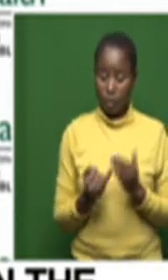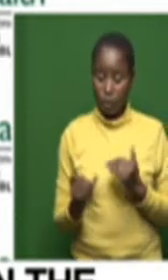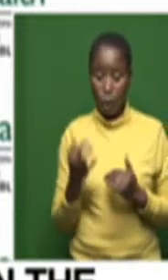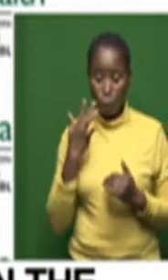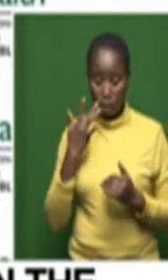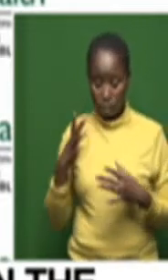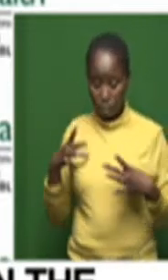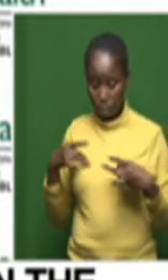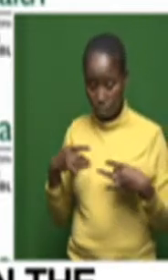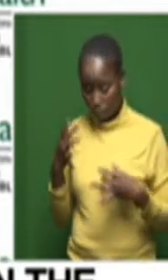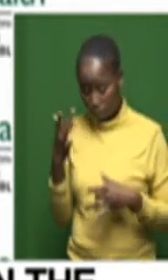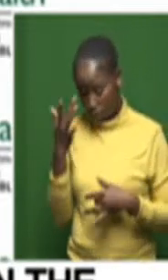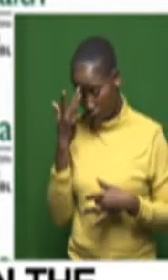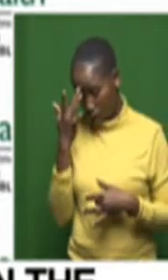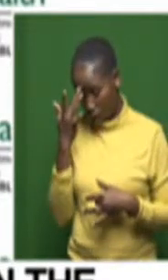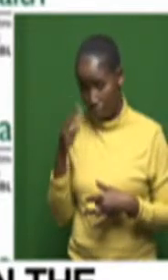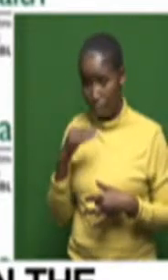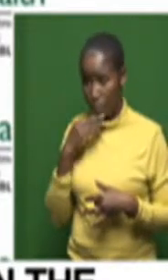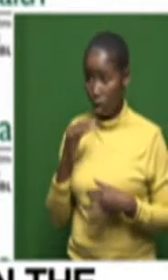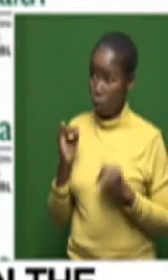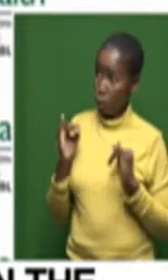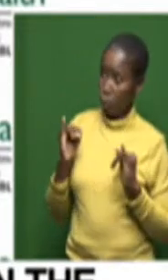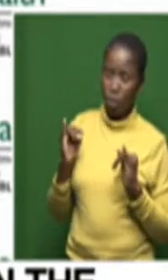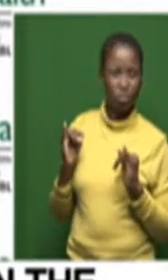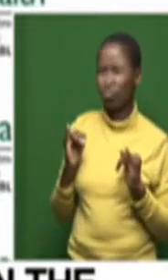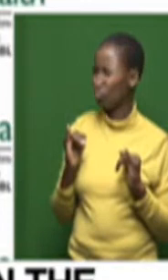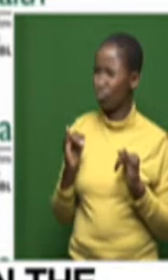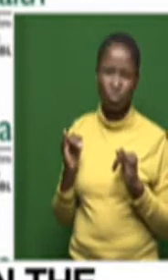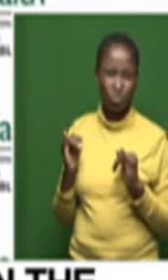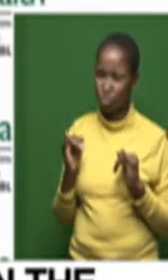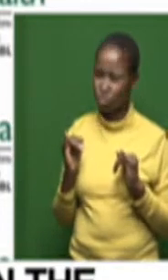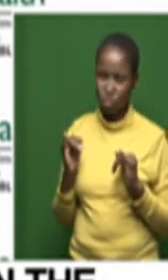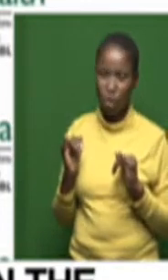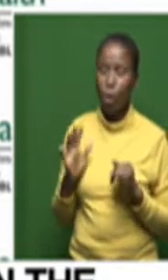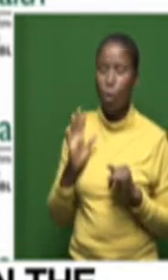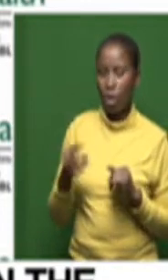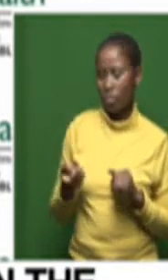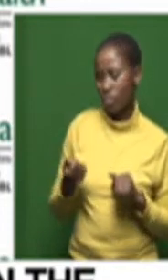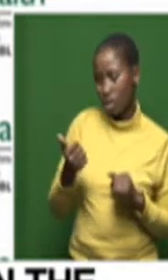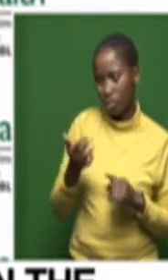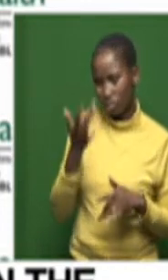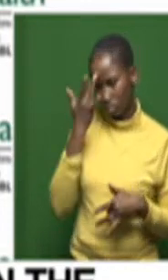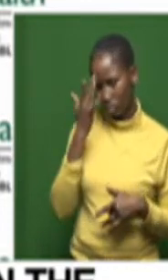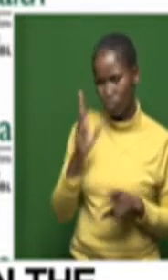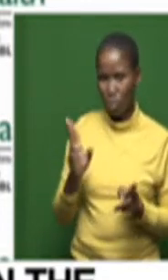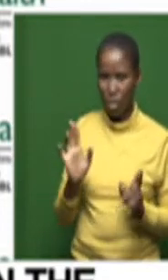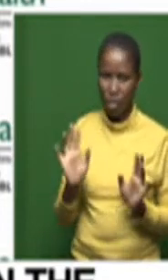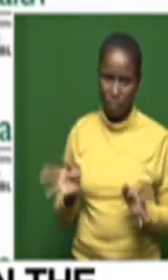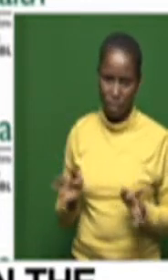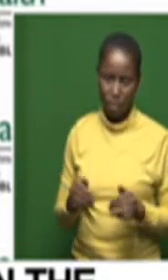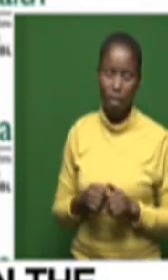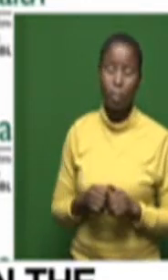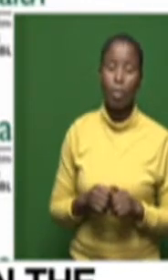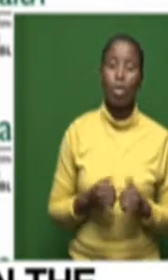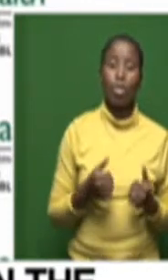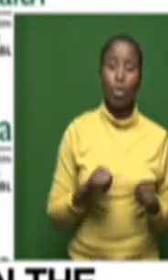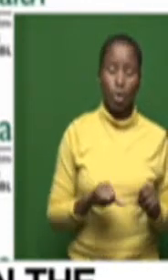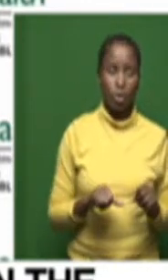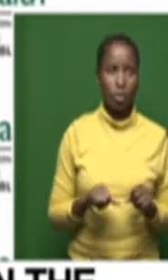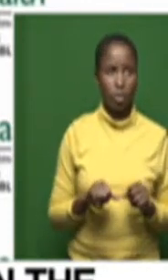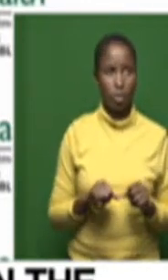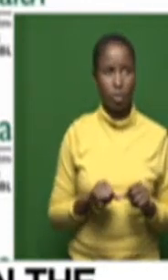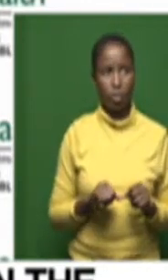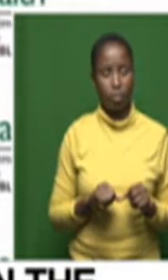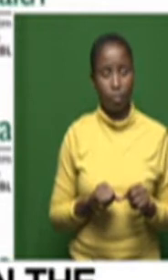be it won't be severe. It will be a very mild illness. You also, in terms of